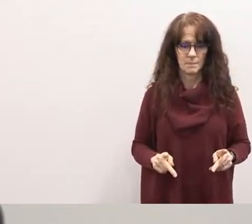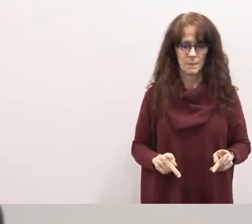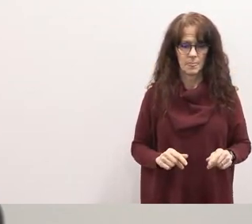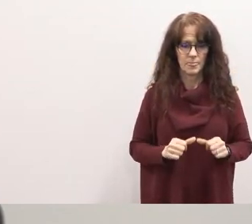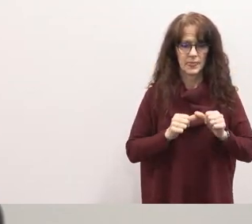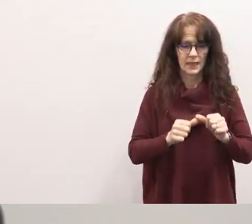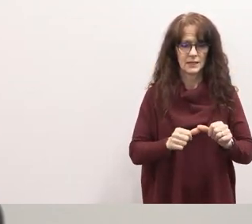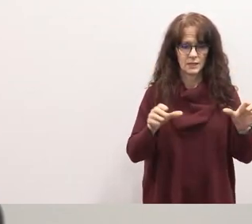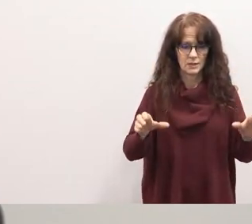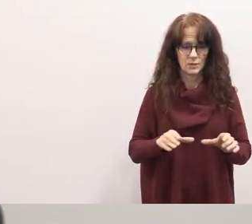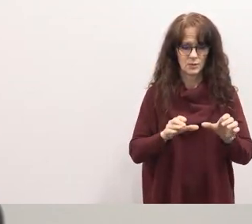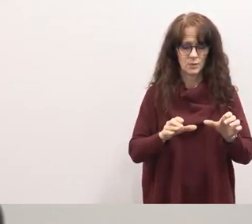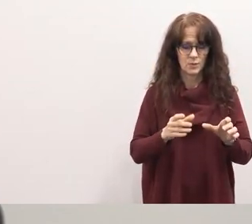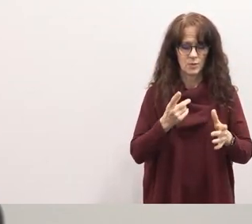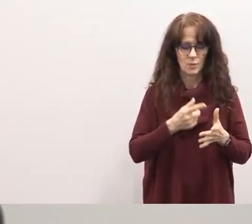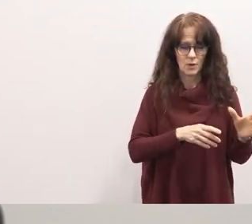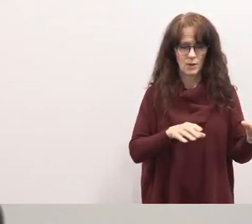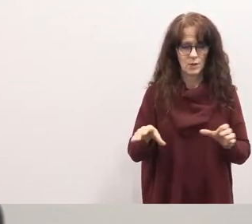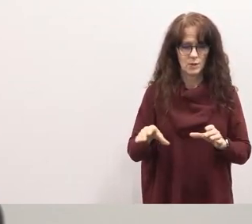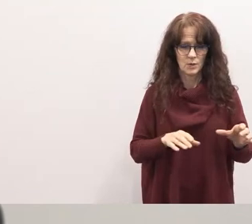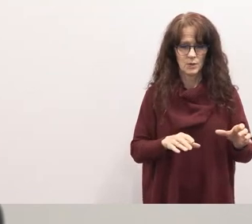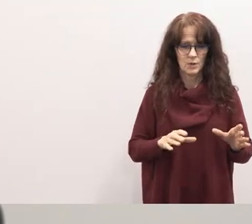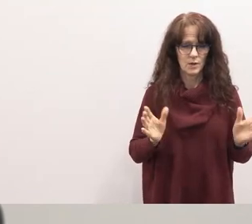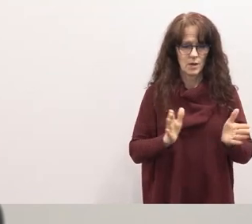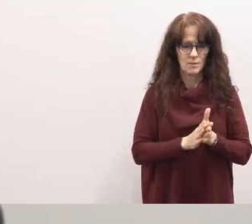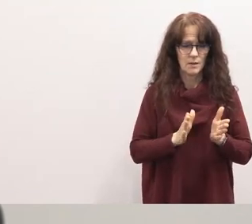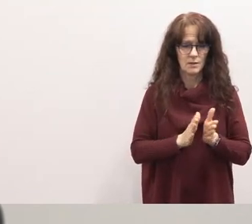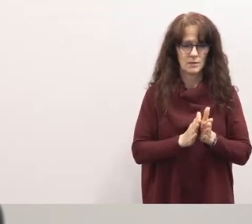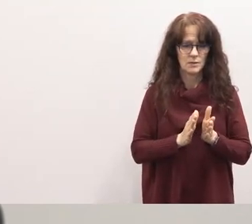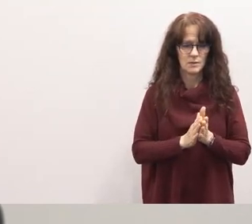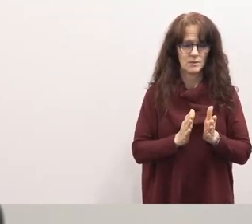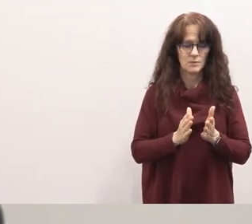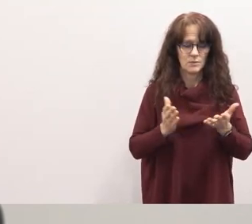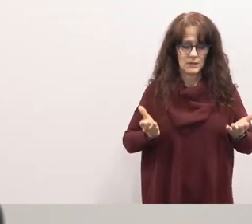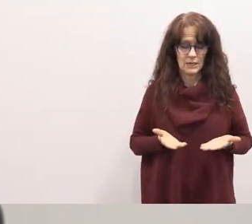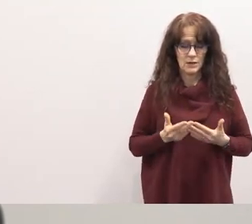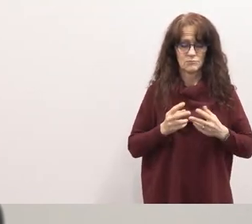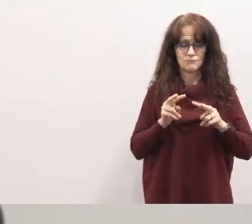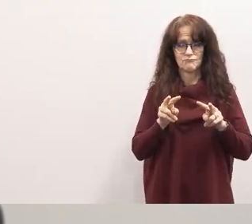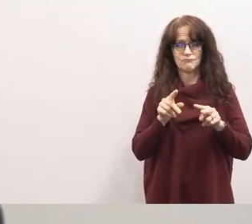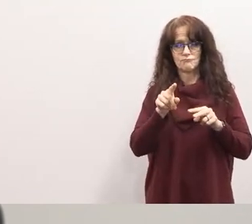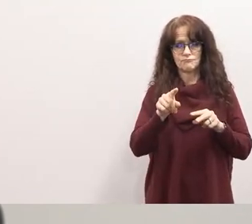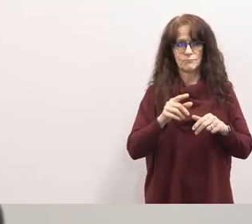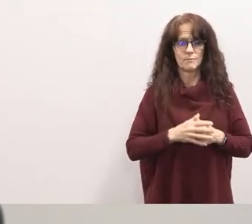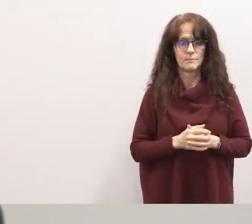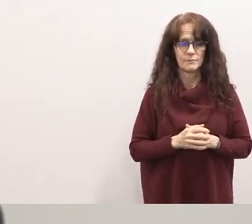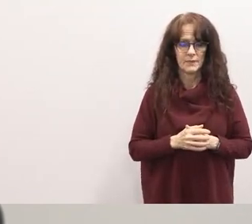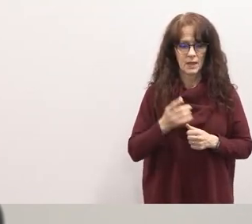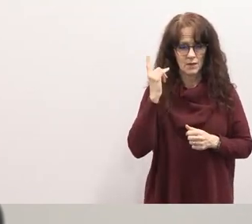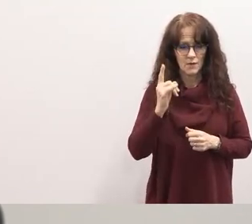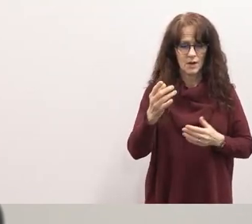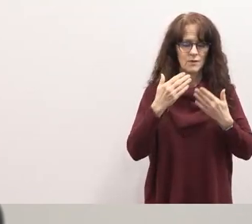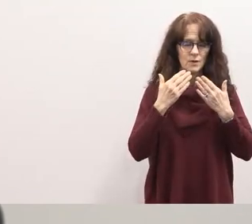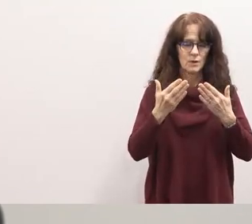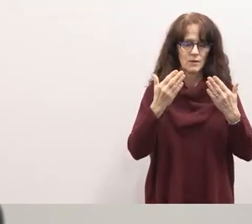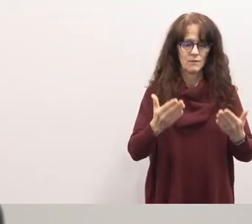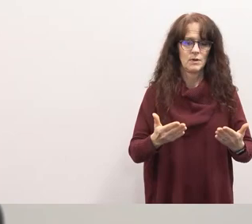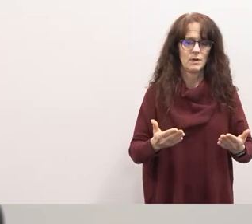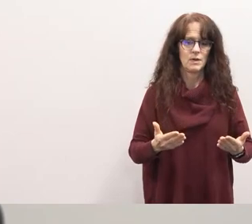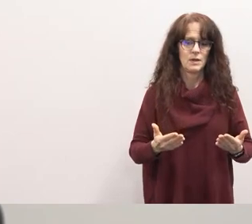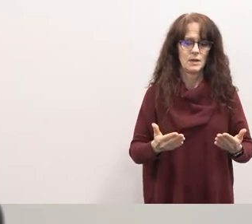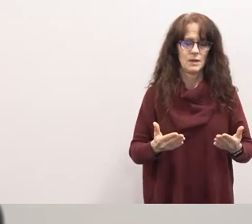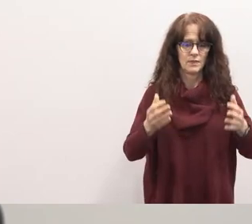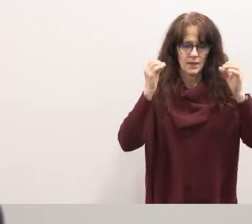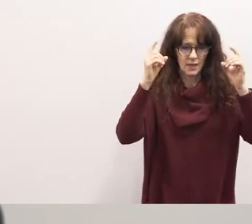continue to do what you do. I applaud you from a distance. And I will be forever grateful for